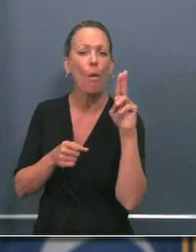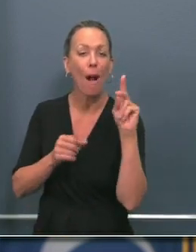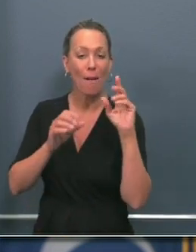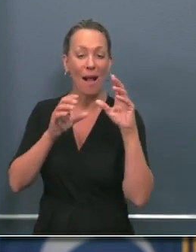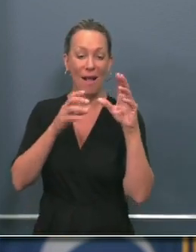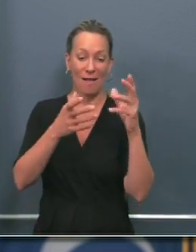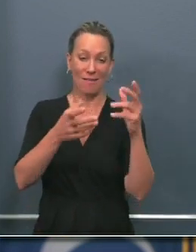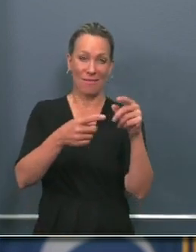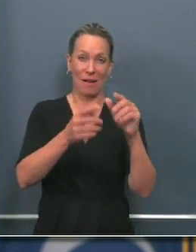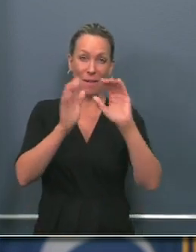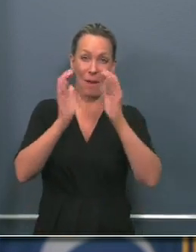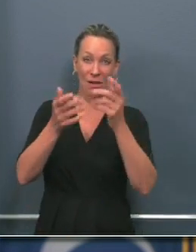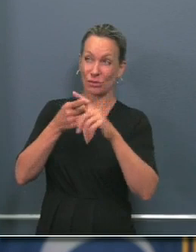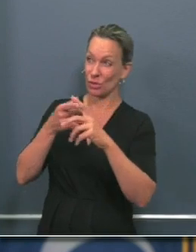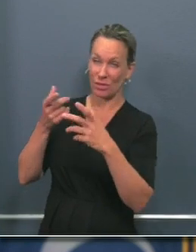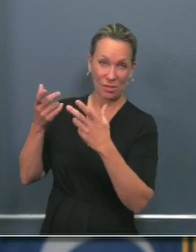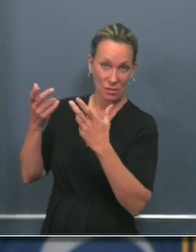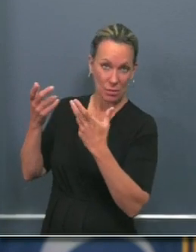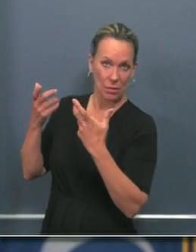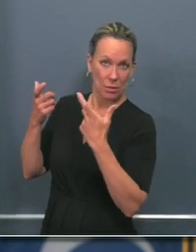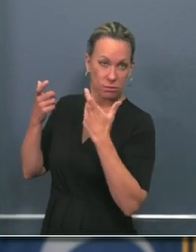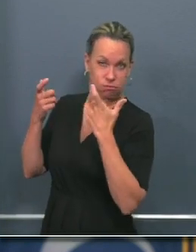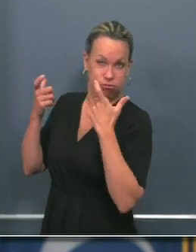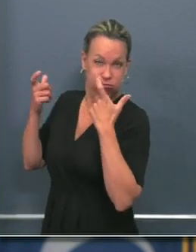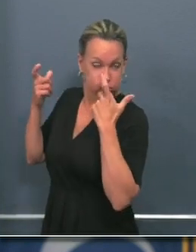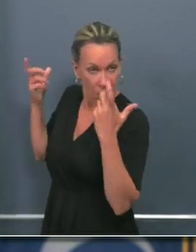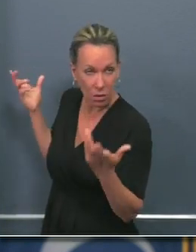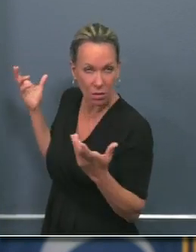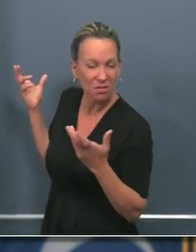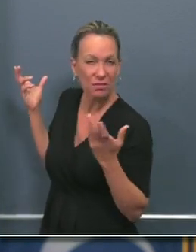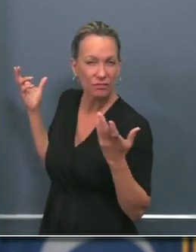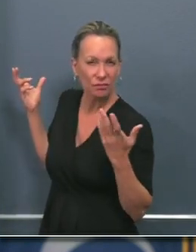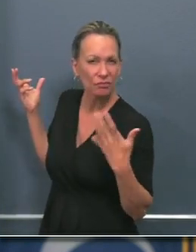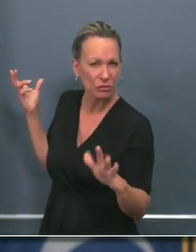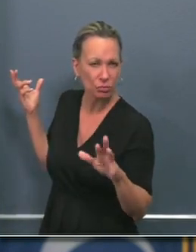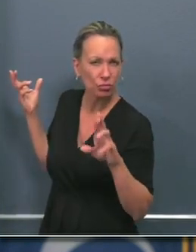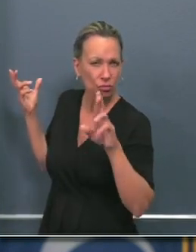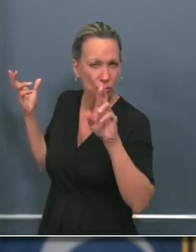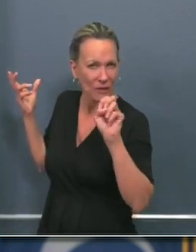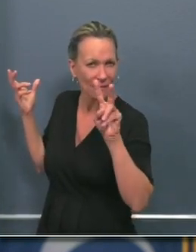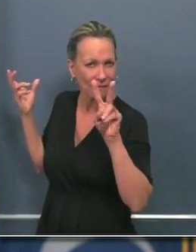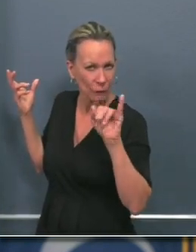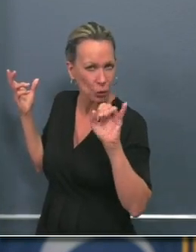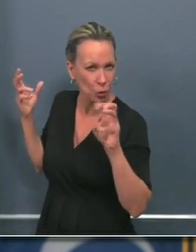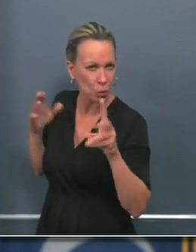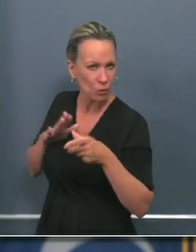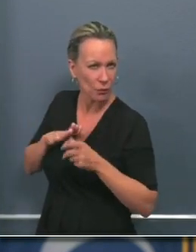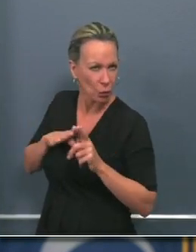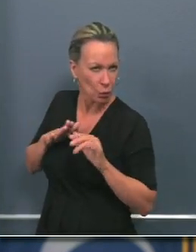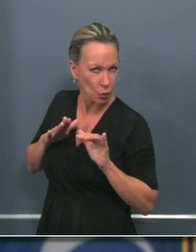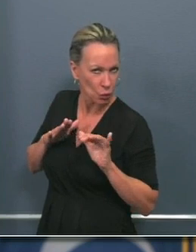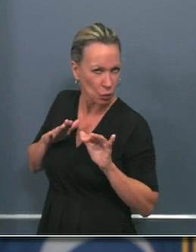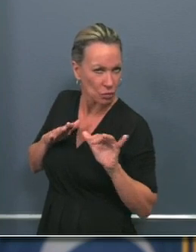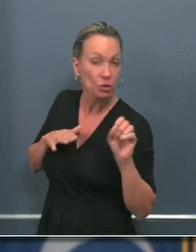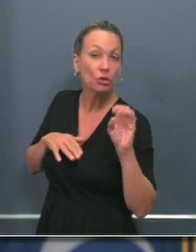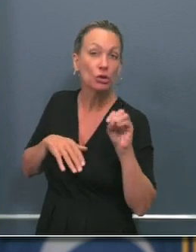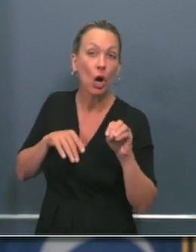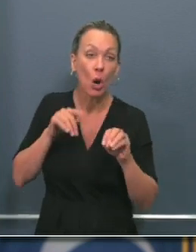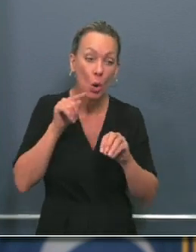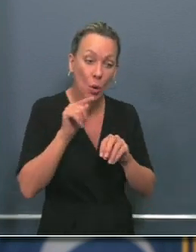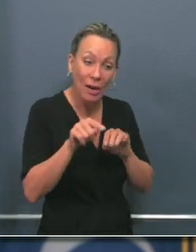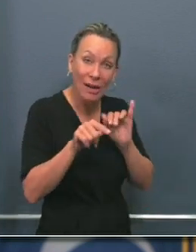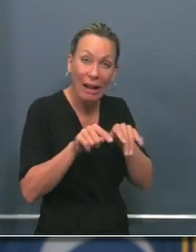absolutely reviewed, researched, addressed, and there should be sanctions for people that are doing the wrong